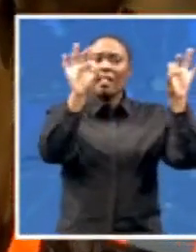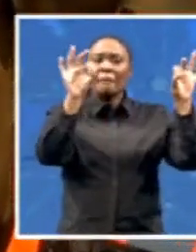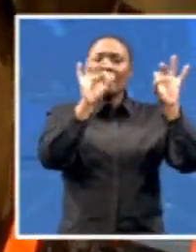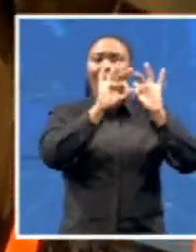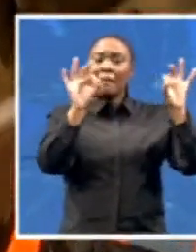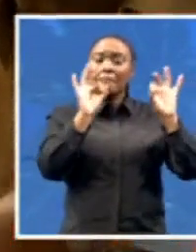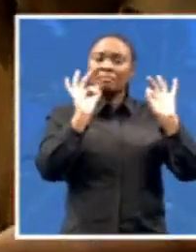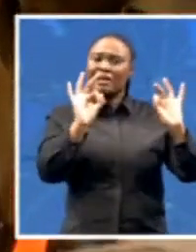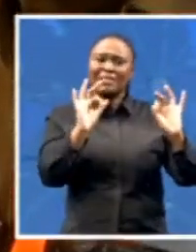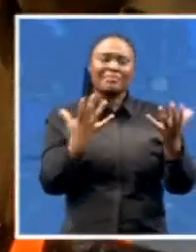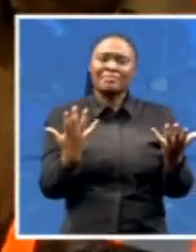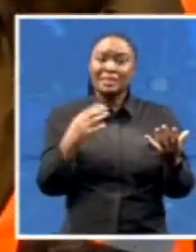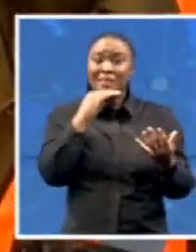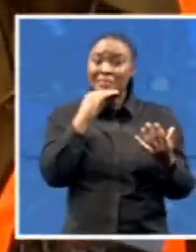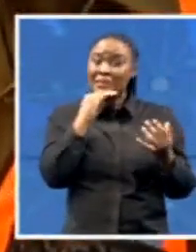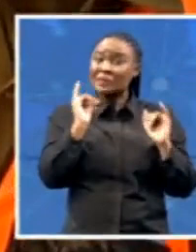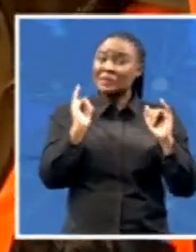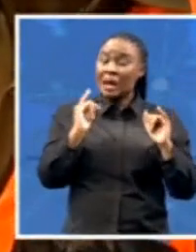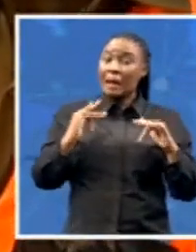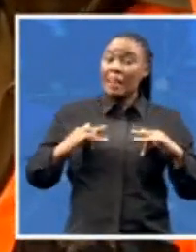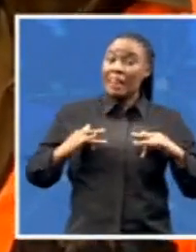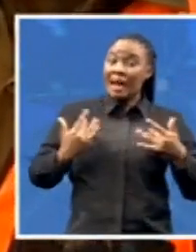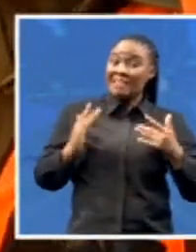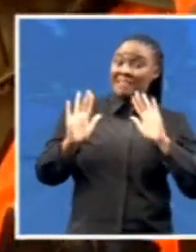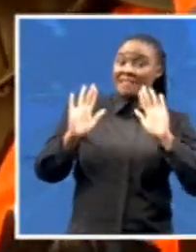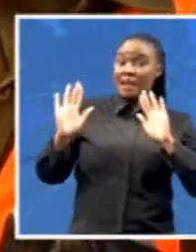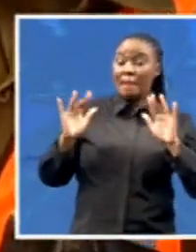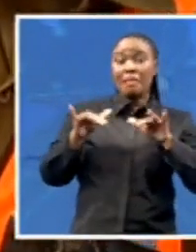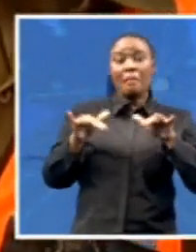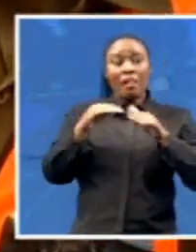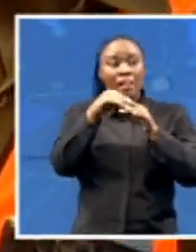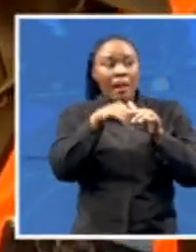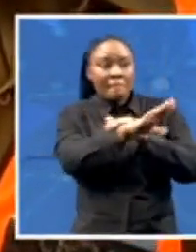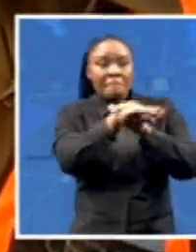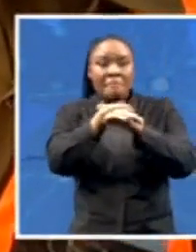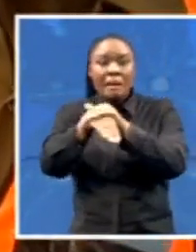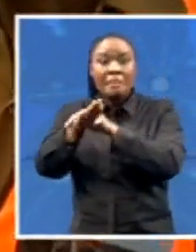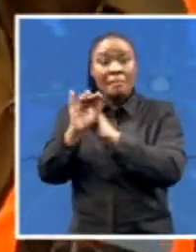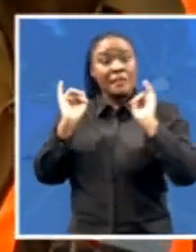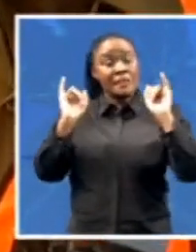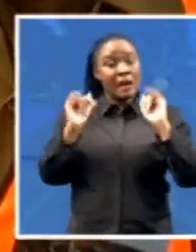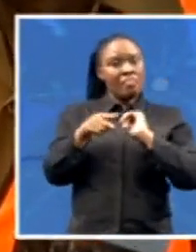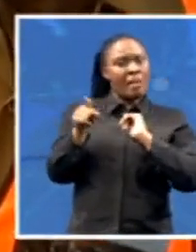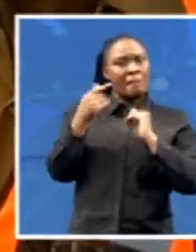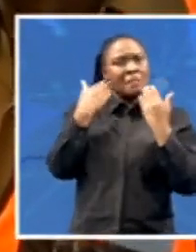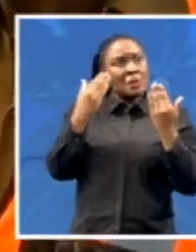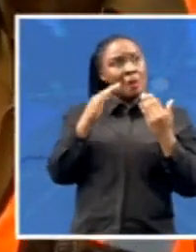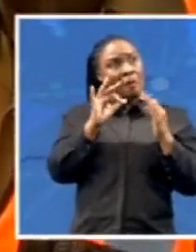innocent lives of people who just go to shop, not knowing that these stores or some of these stores are not complying with the